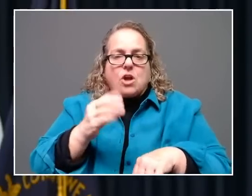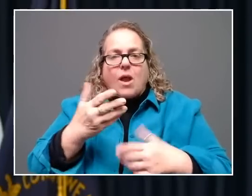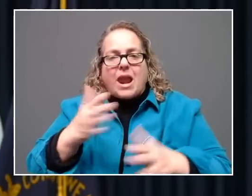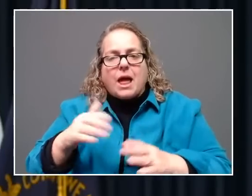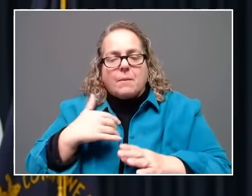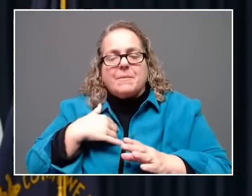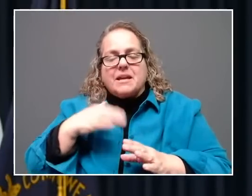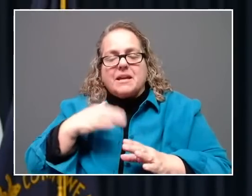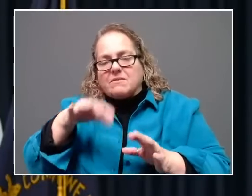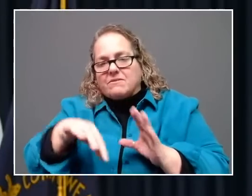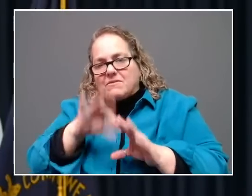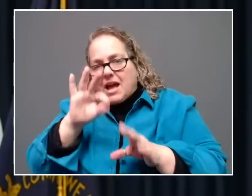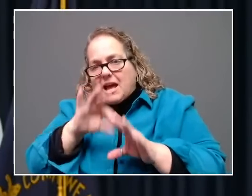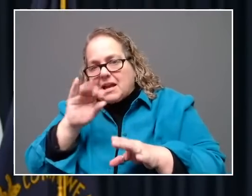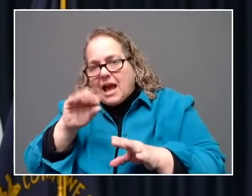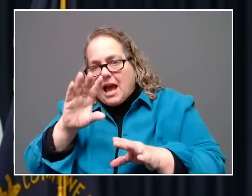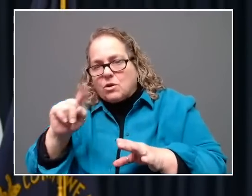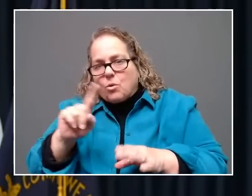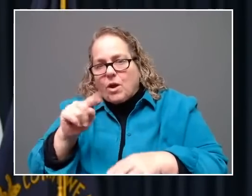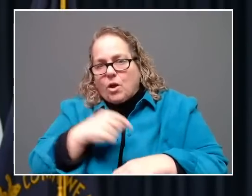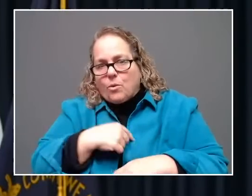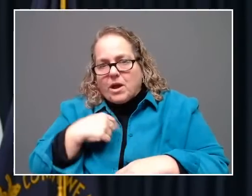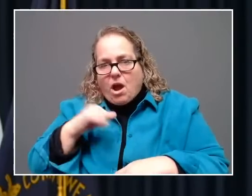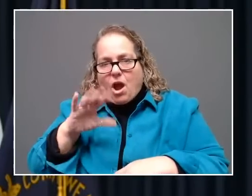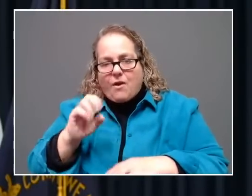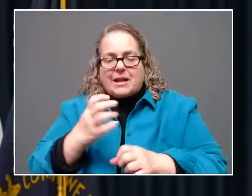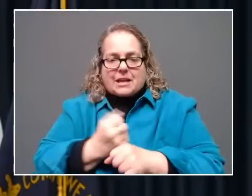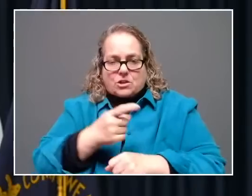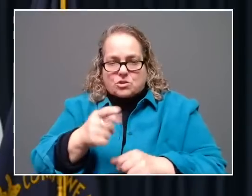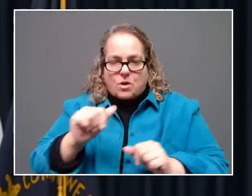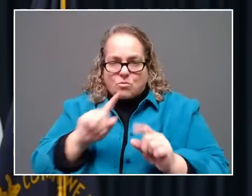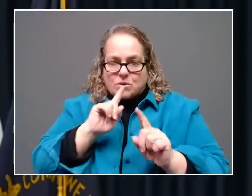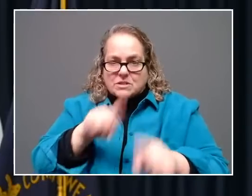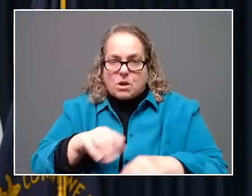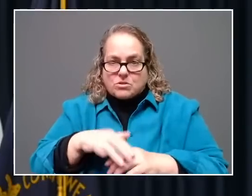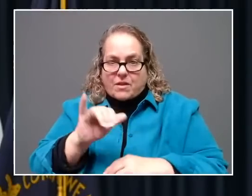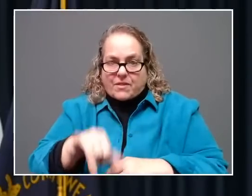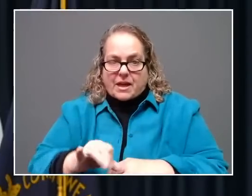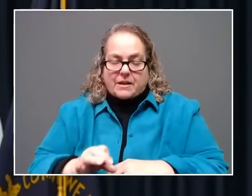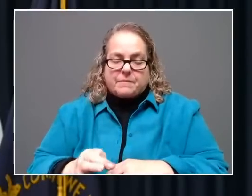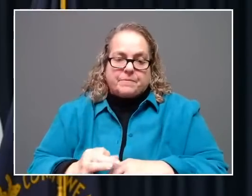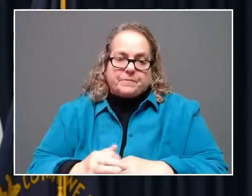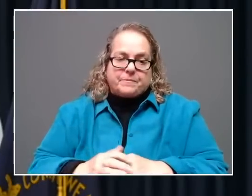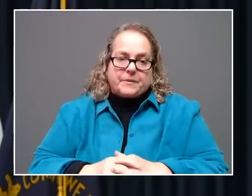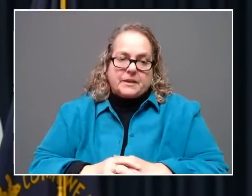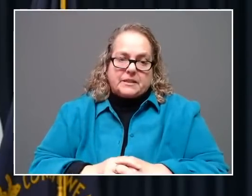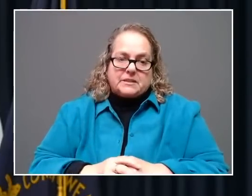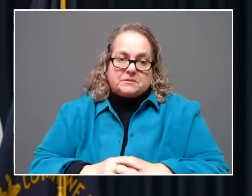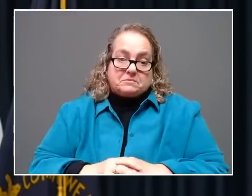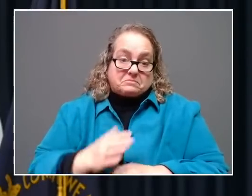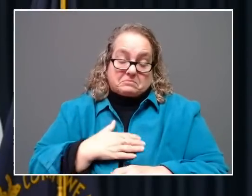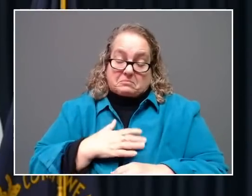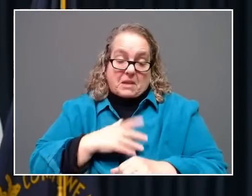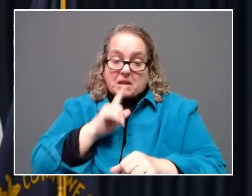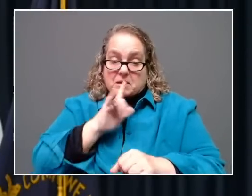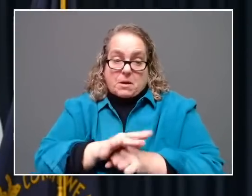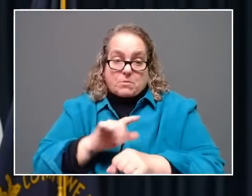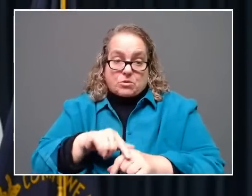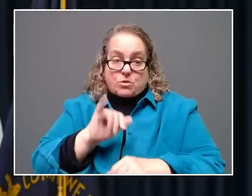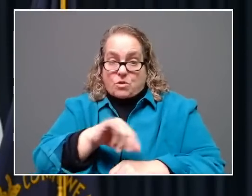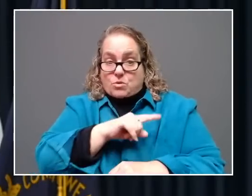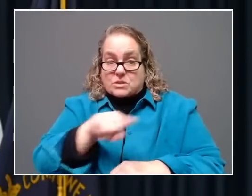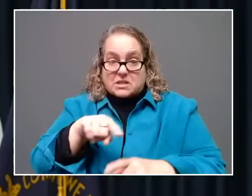determine exactly where we are and get you a response on that. But my commitment to those